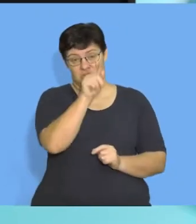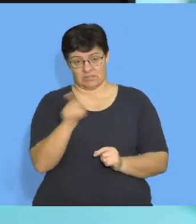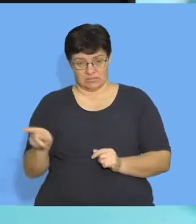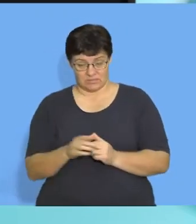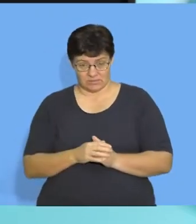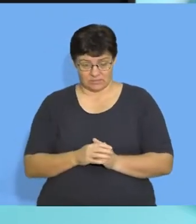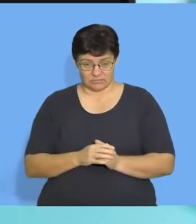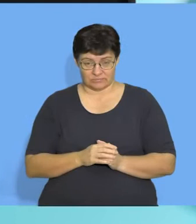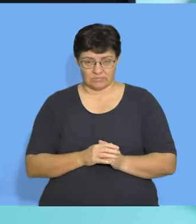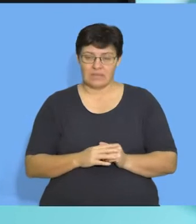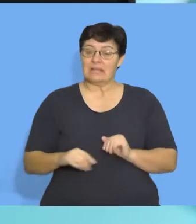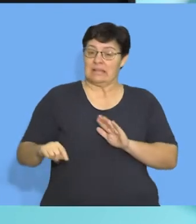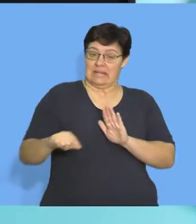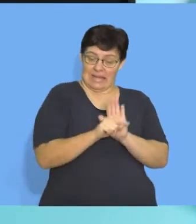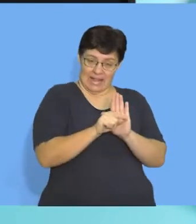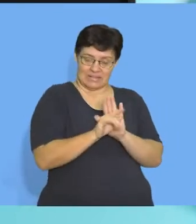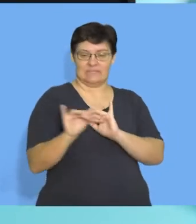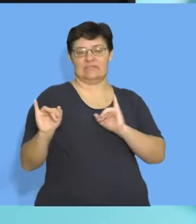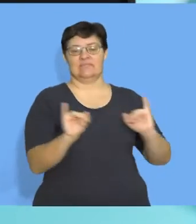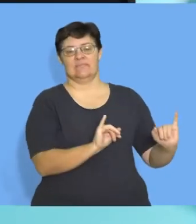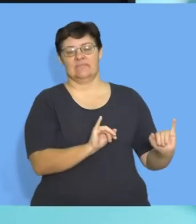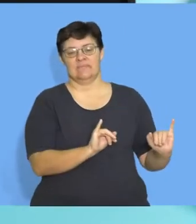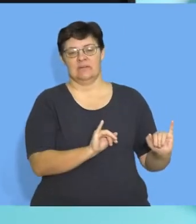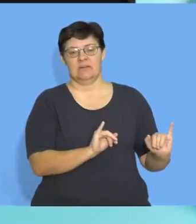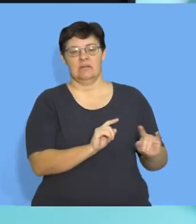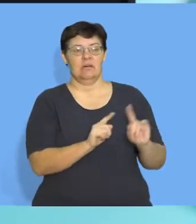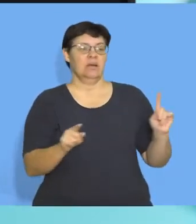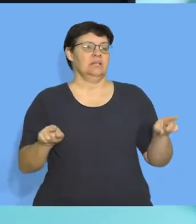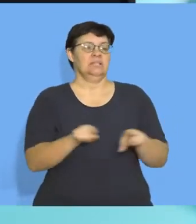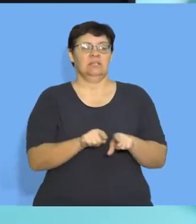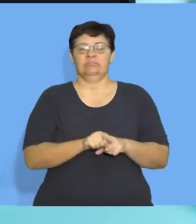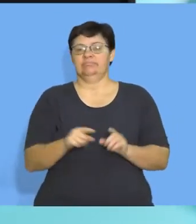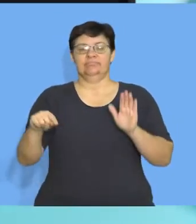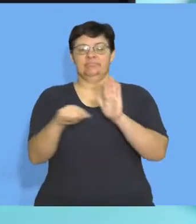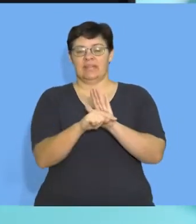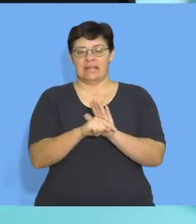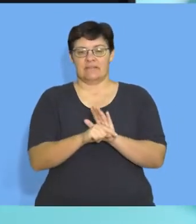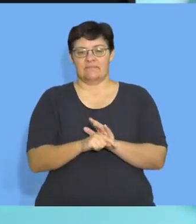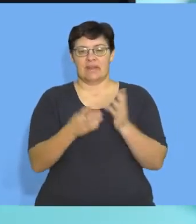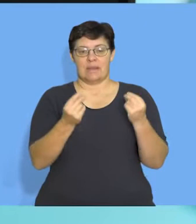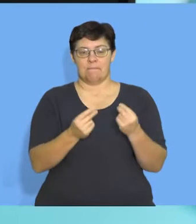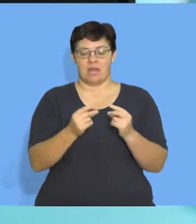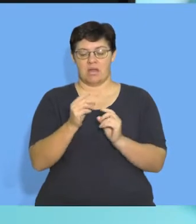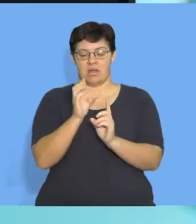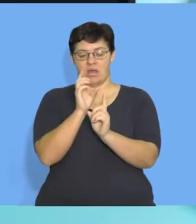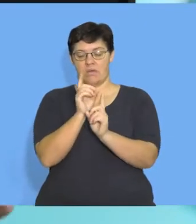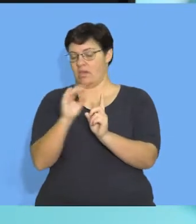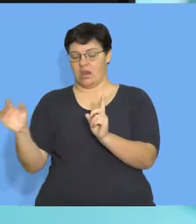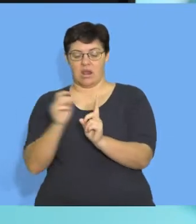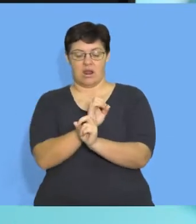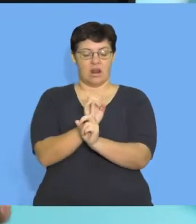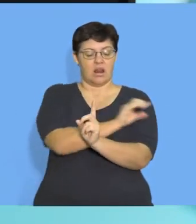introduce a negative, but it's not the negative like you see on a number line. So when I have a